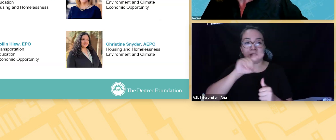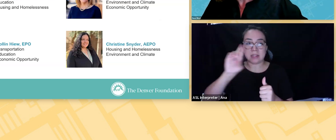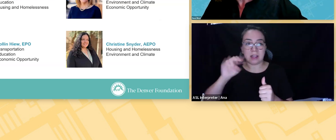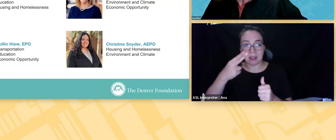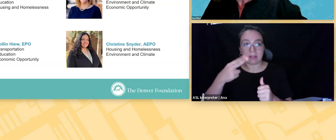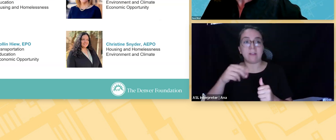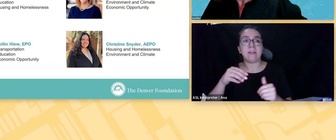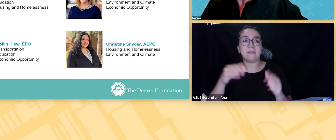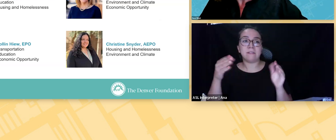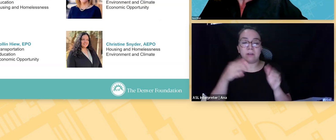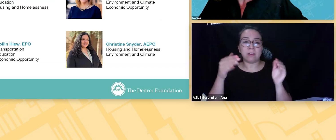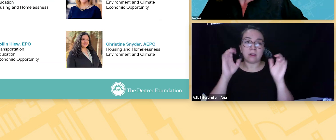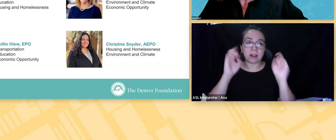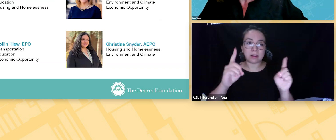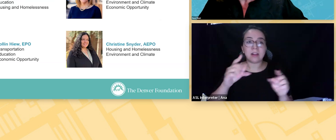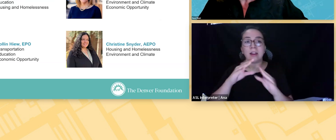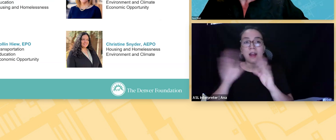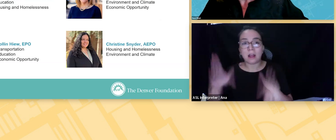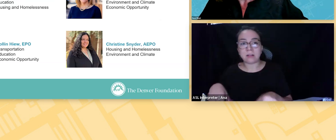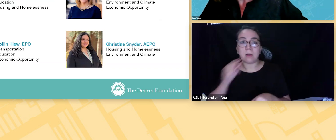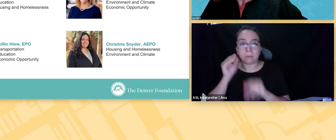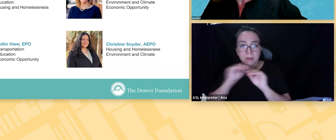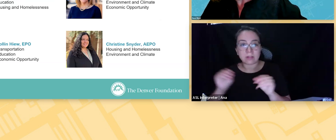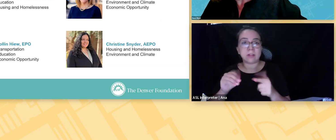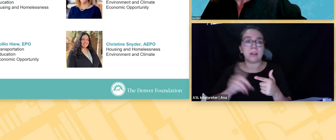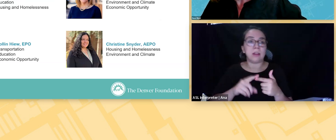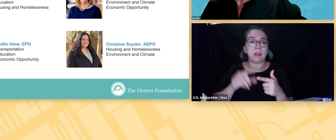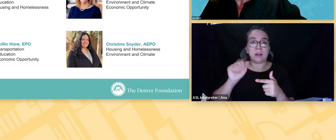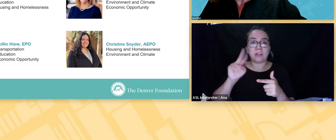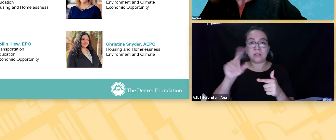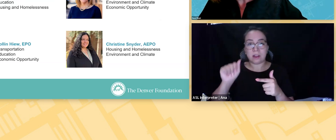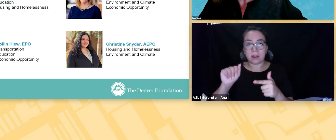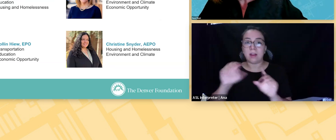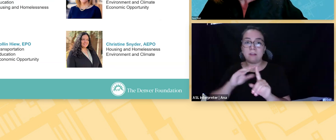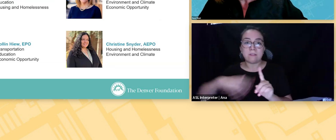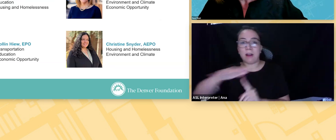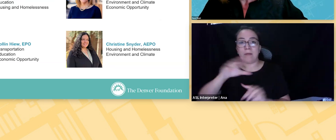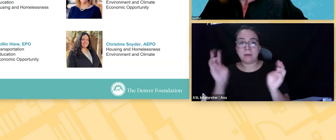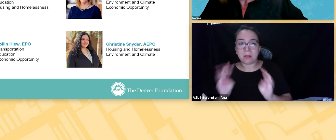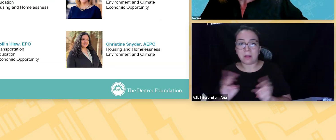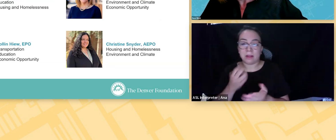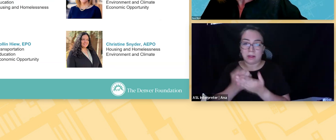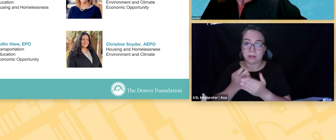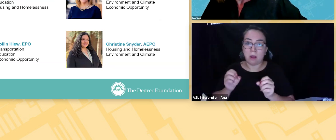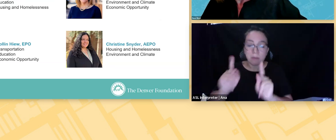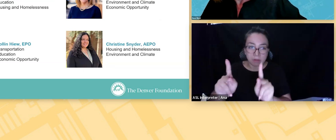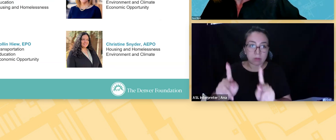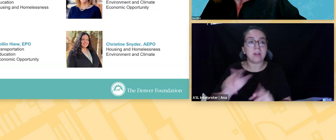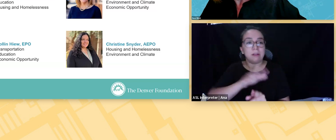and homelessness areas. Andrea Schultz, who focuses on our environment and climate and economic opportunity